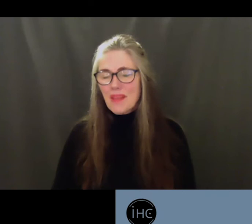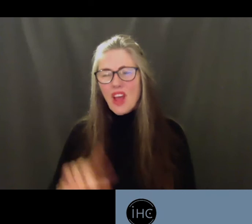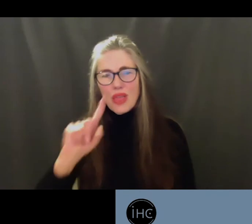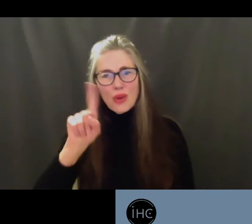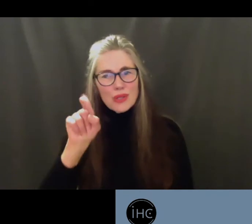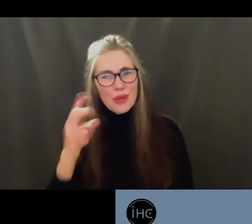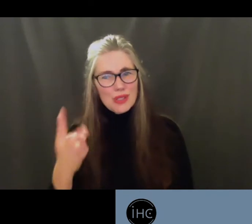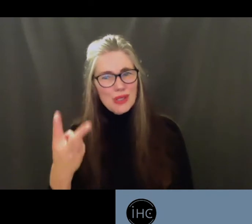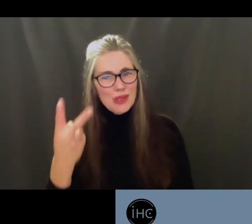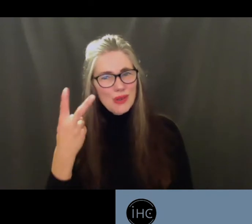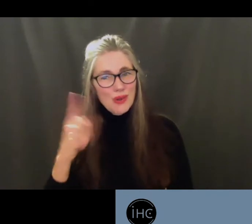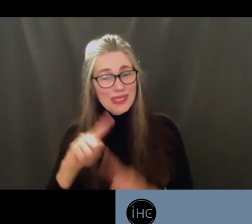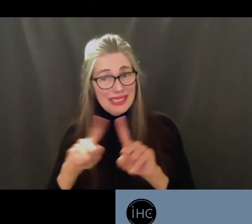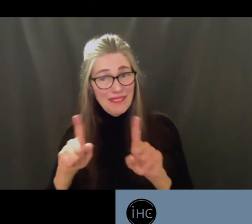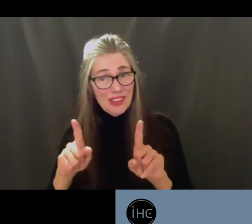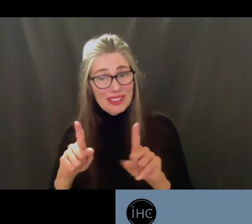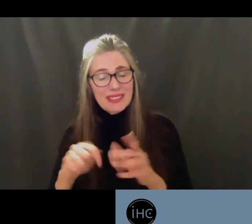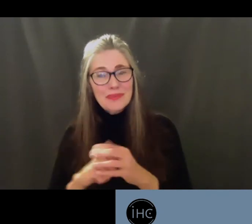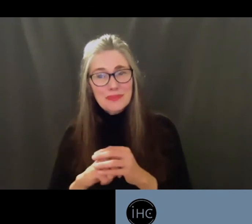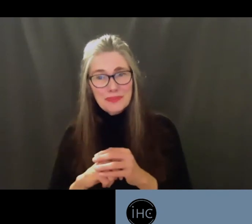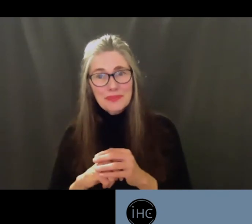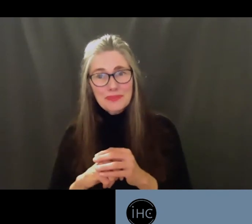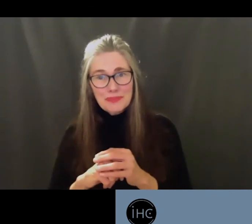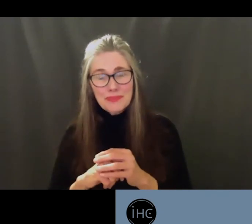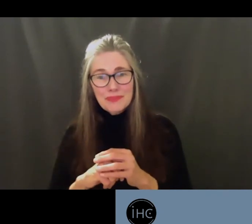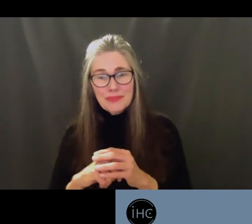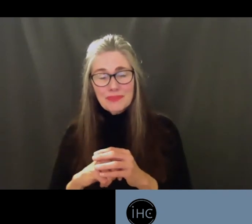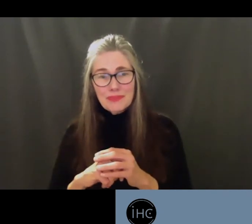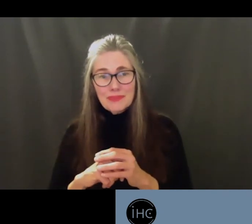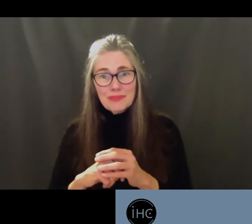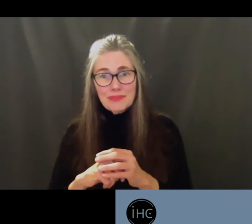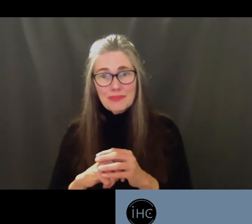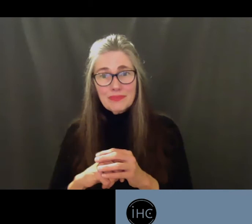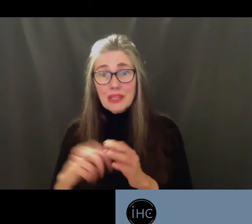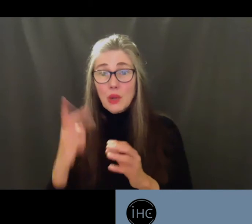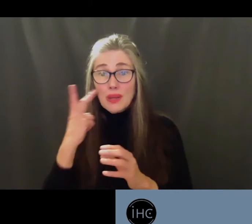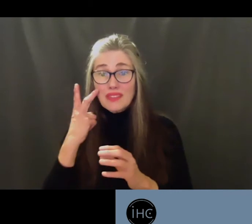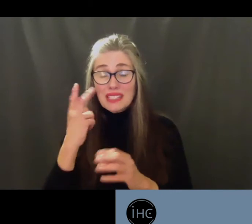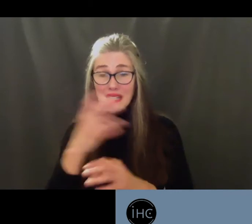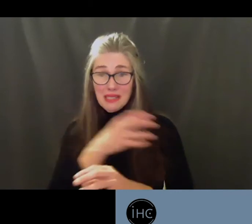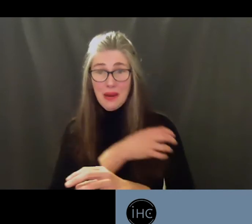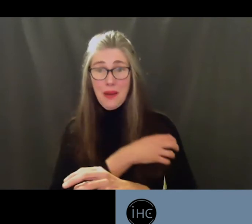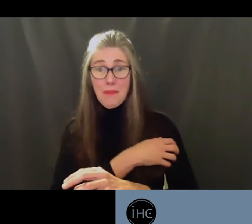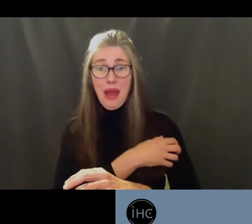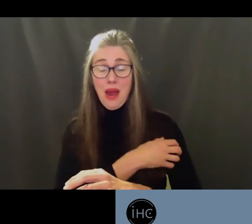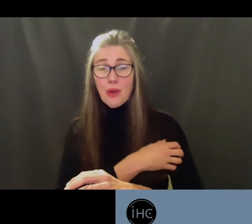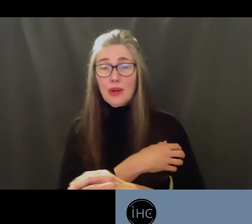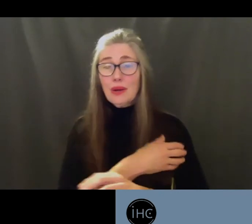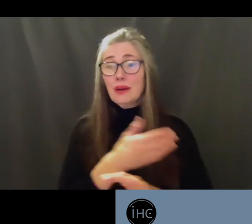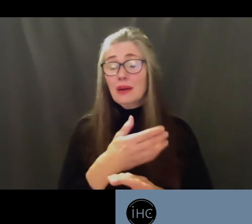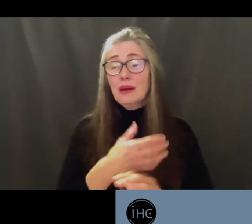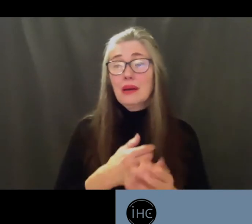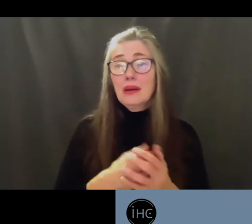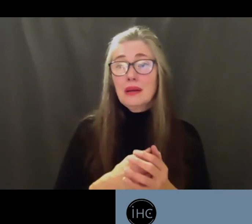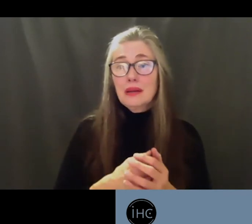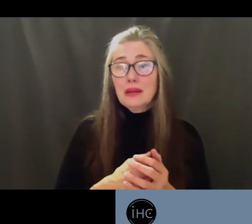I mean, we've seen how, for the latter one, we've certainly seen the power of, in the